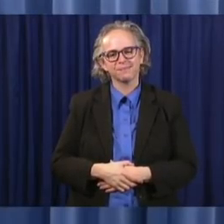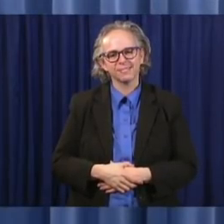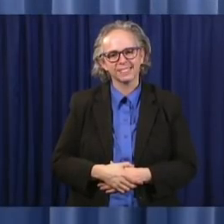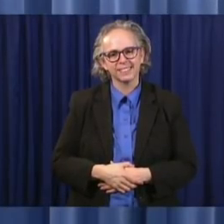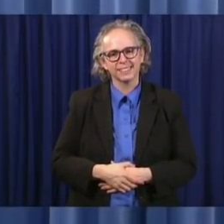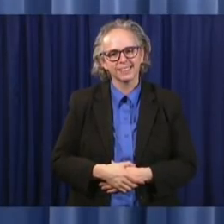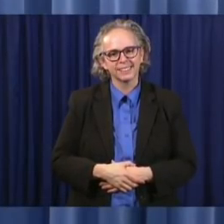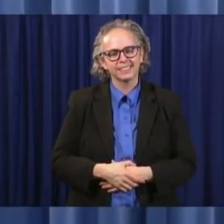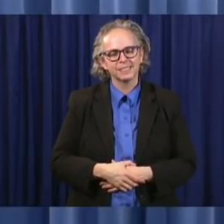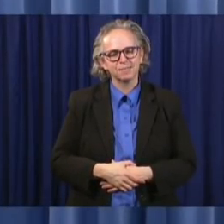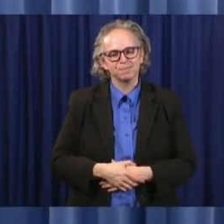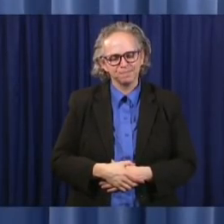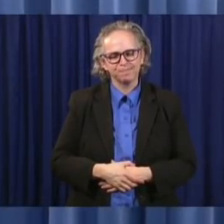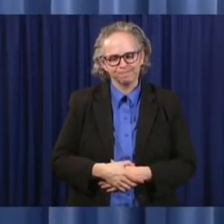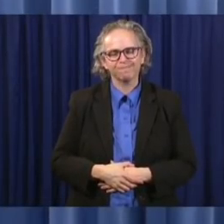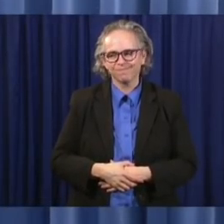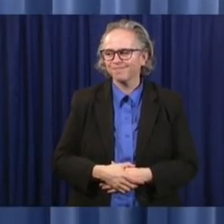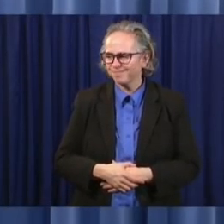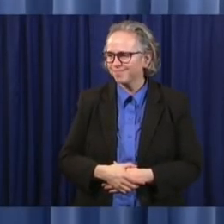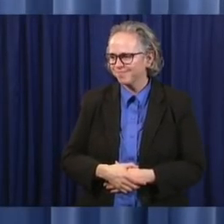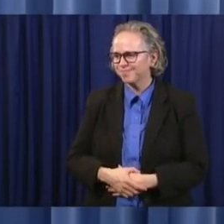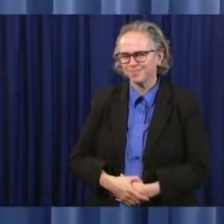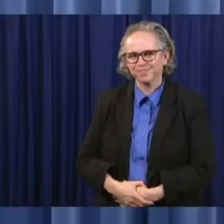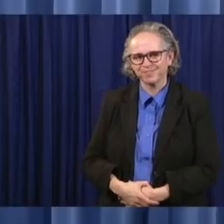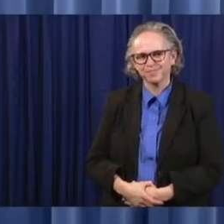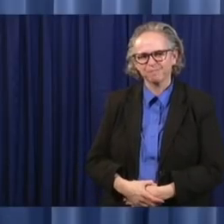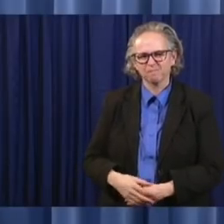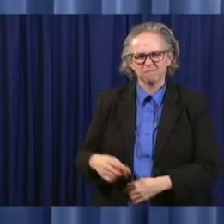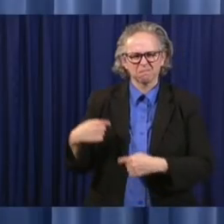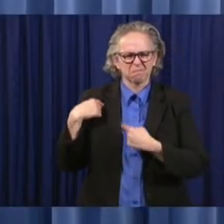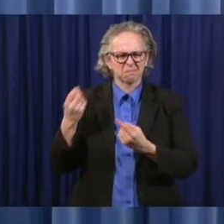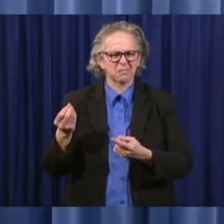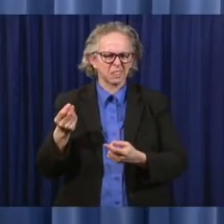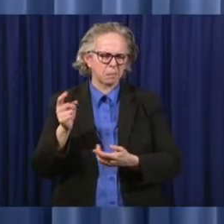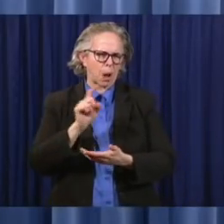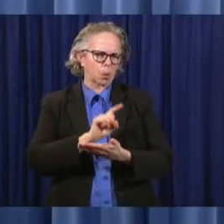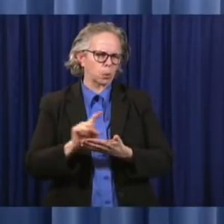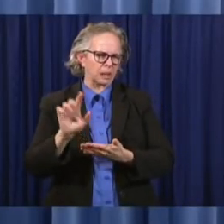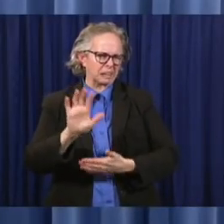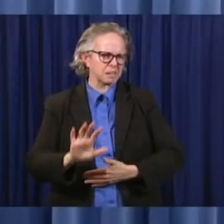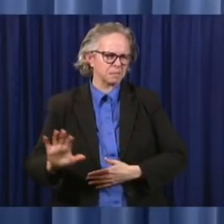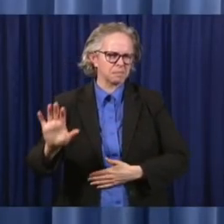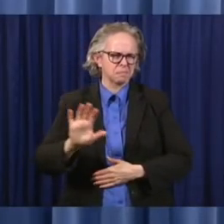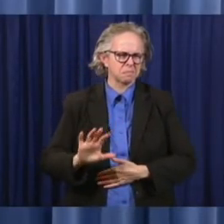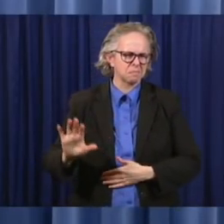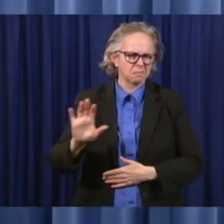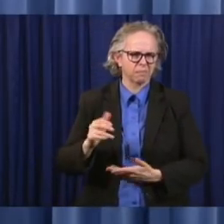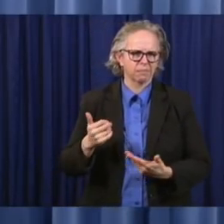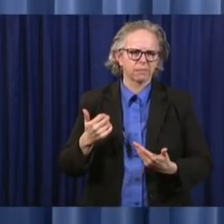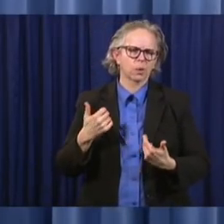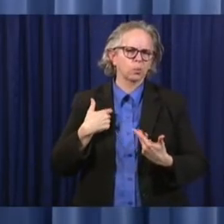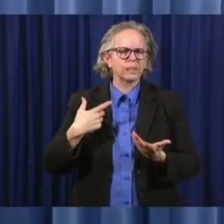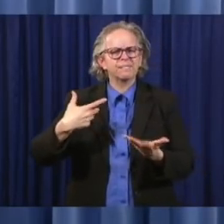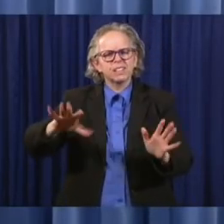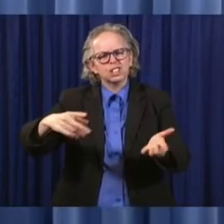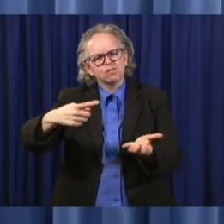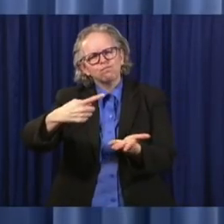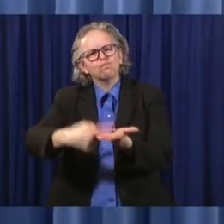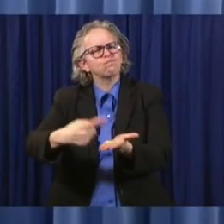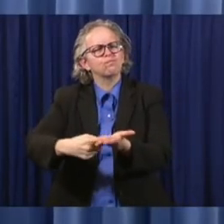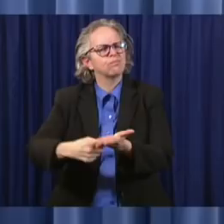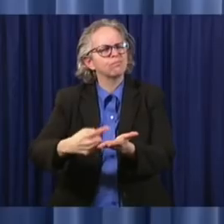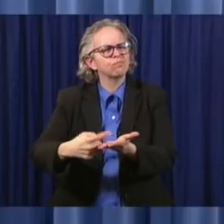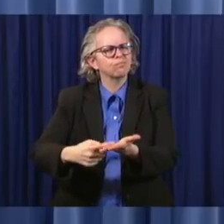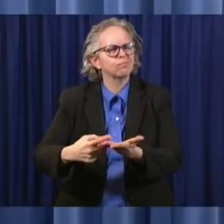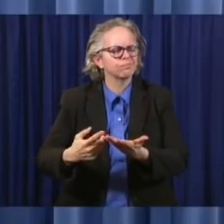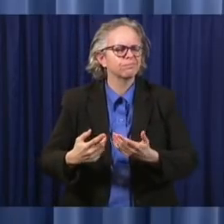The last week or so, we've talked about how we need to,